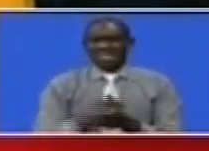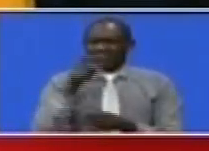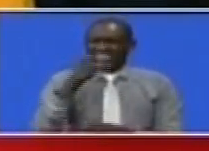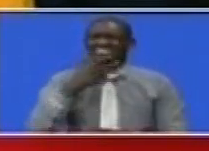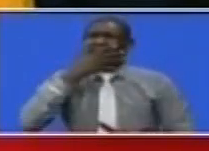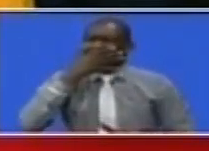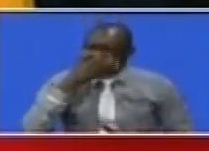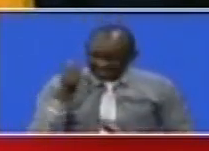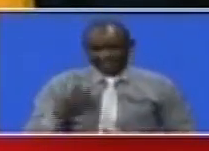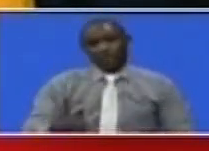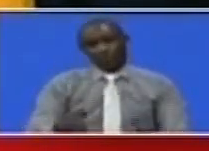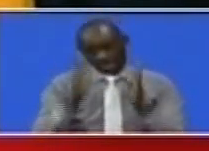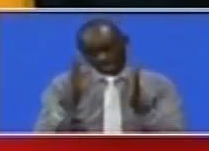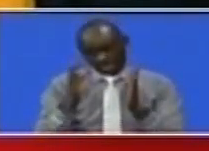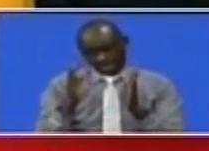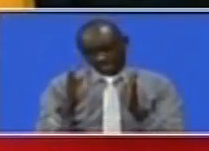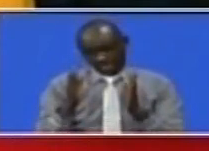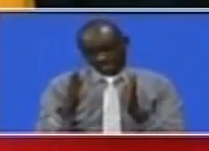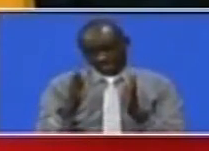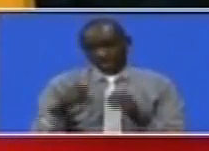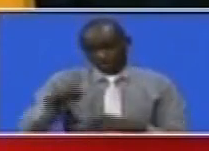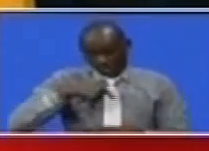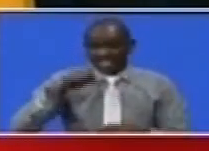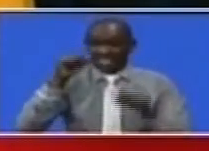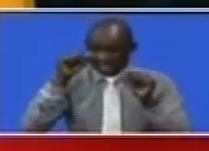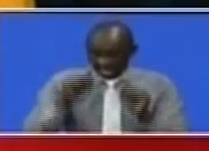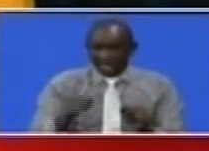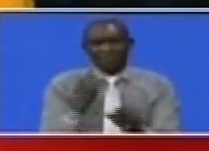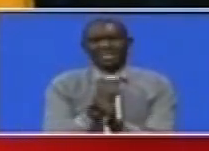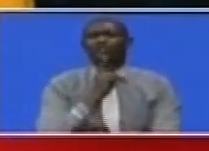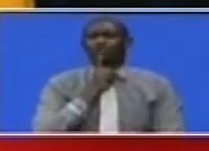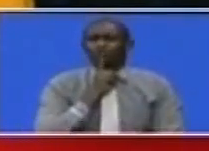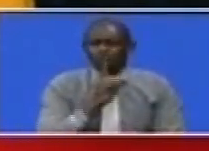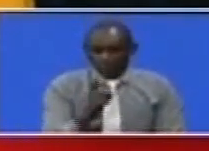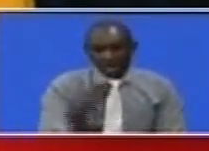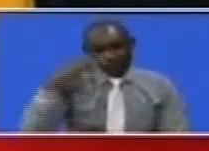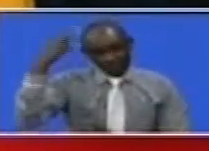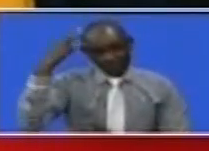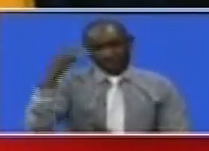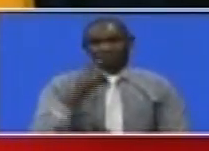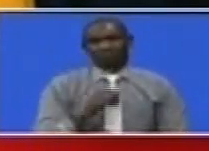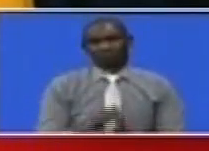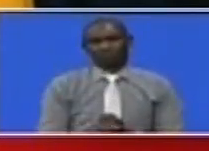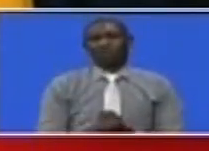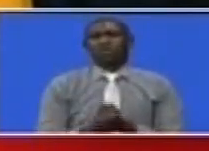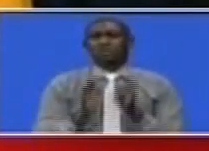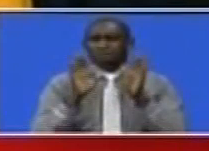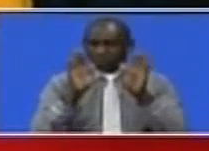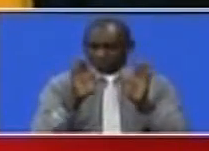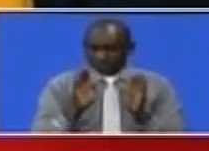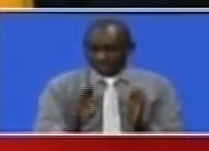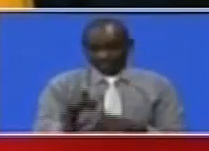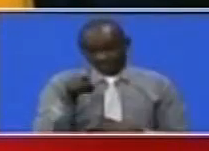best way we can ensure a future worthy of